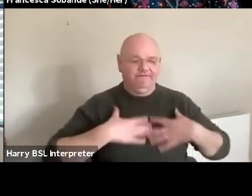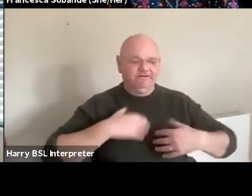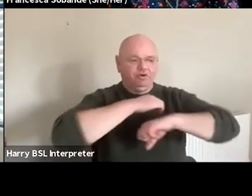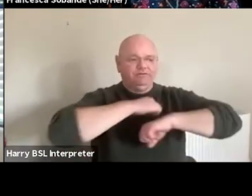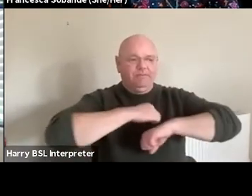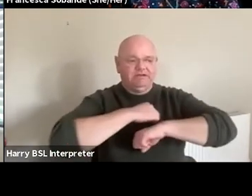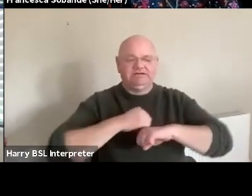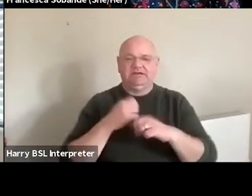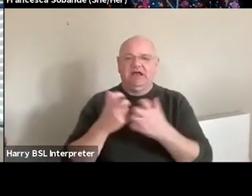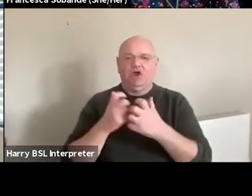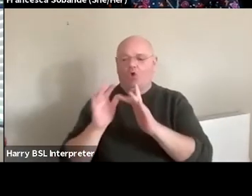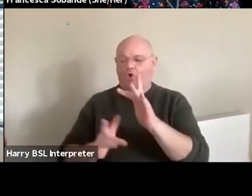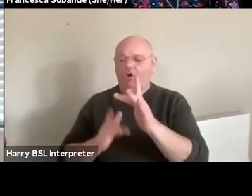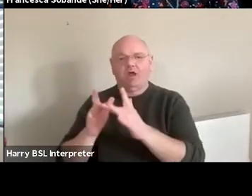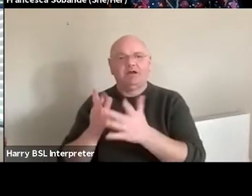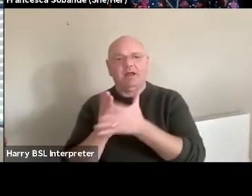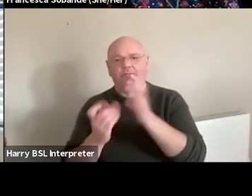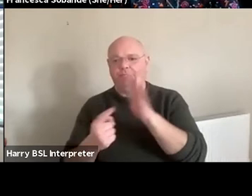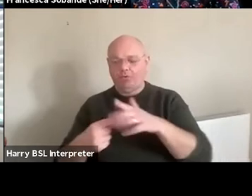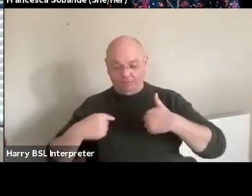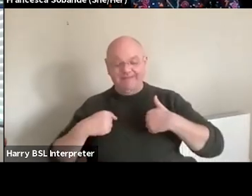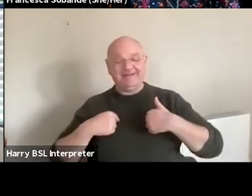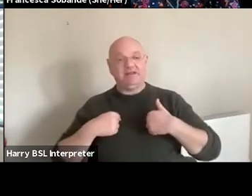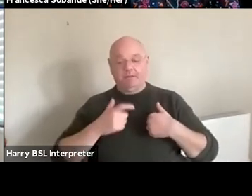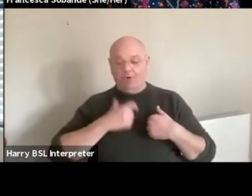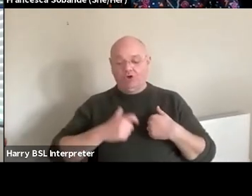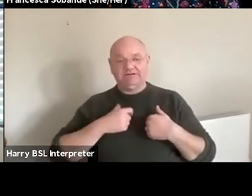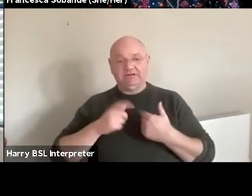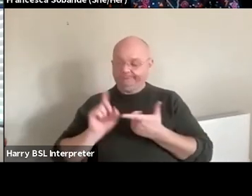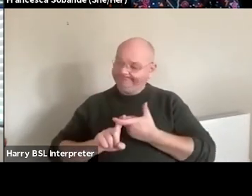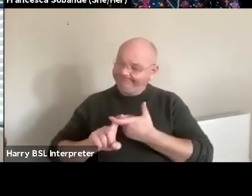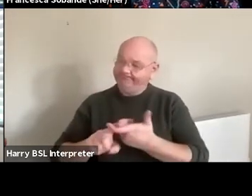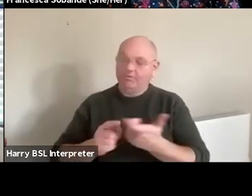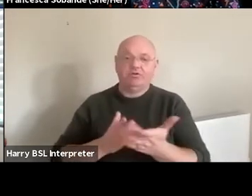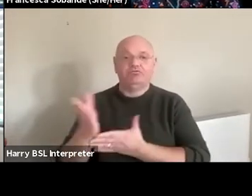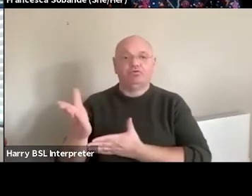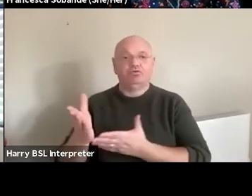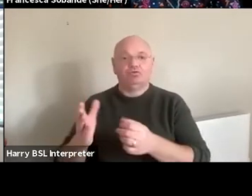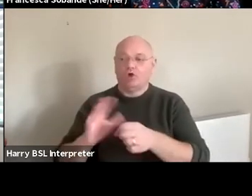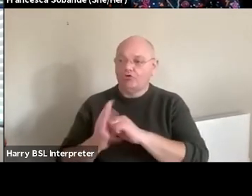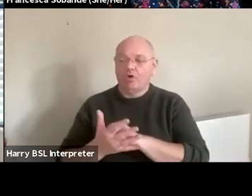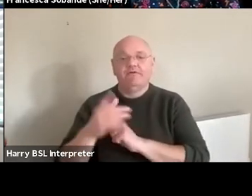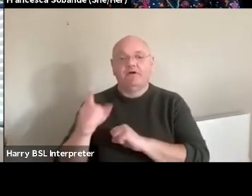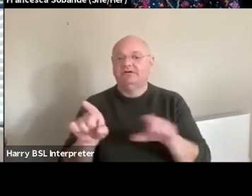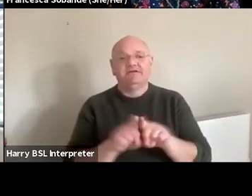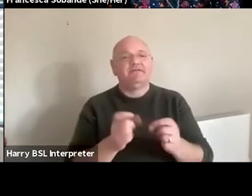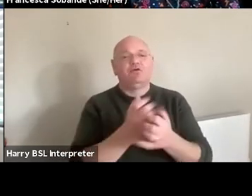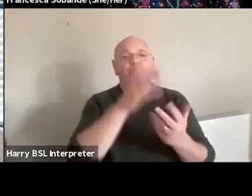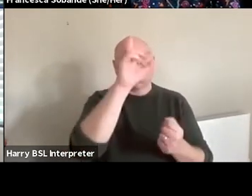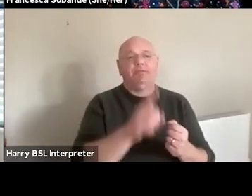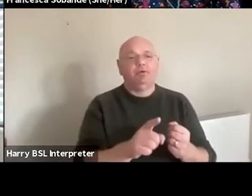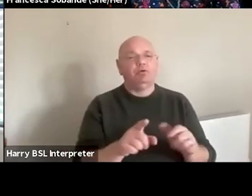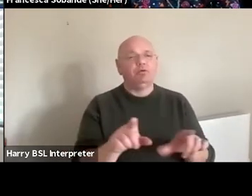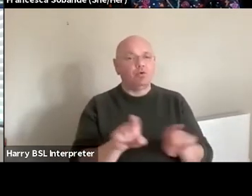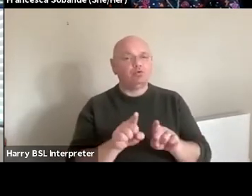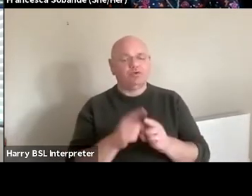very, very important for my survival within the pandemic and for the survival of many. And I'm also thinking back to the protest.